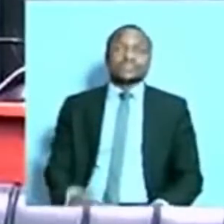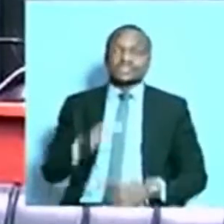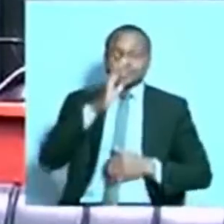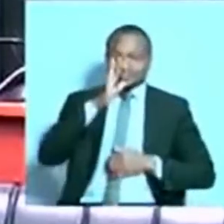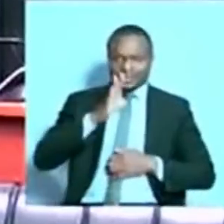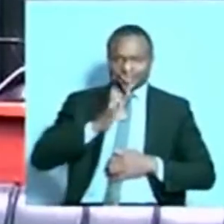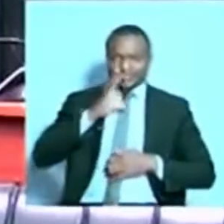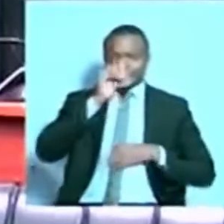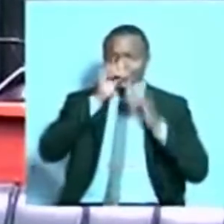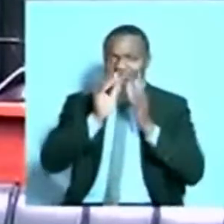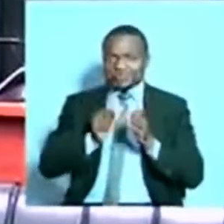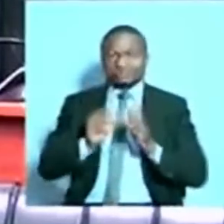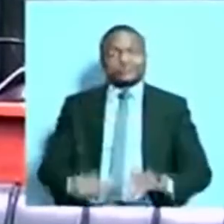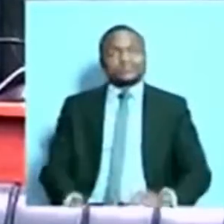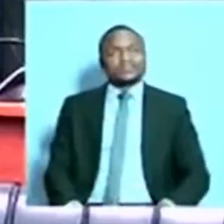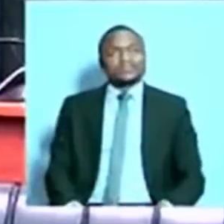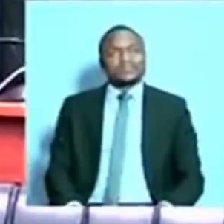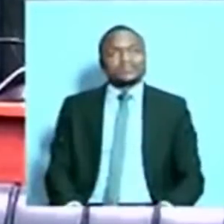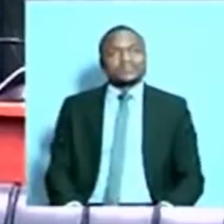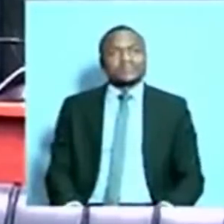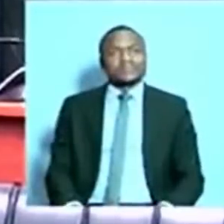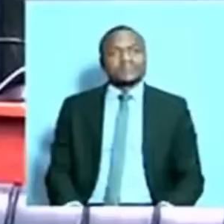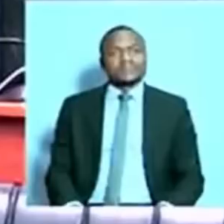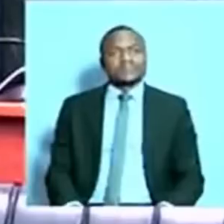Madam Speaker,